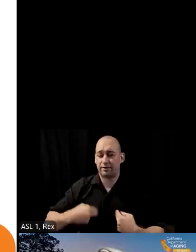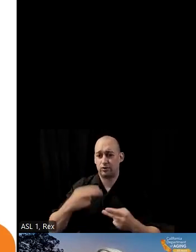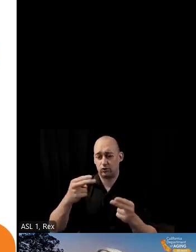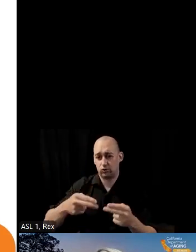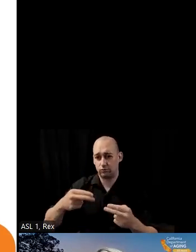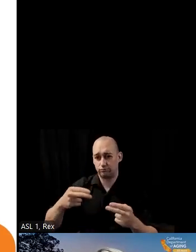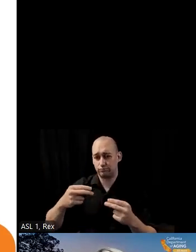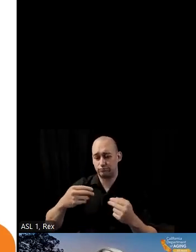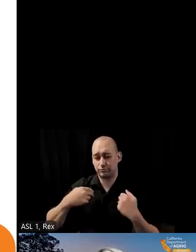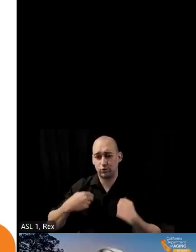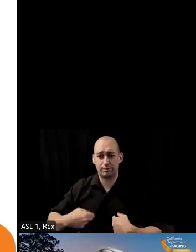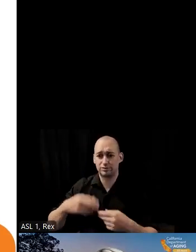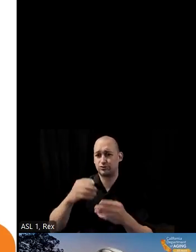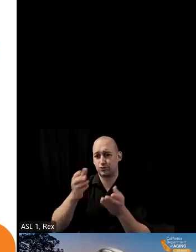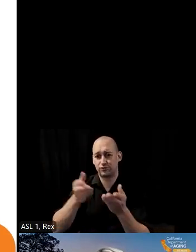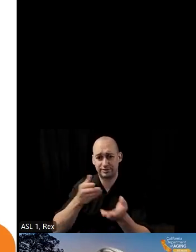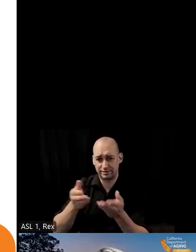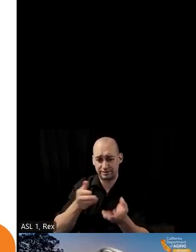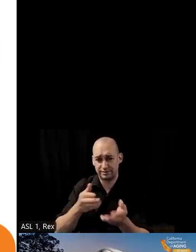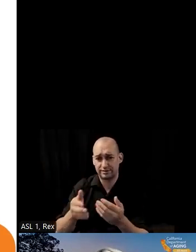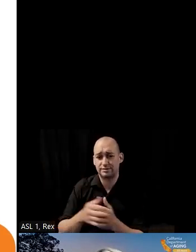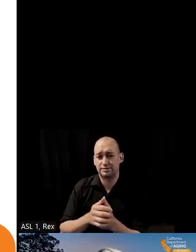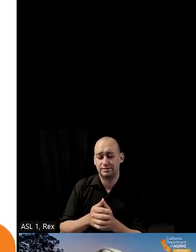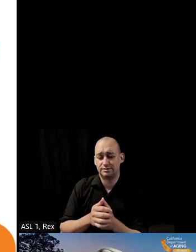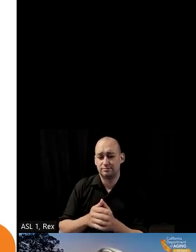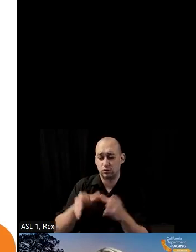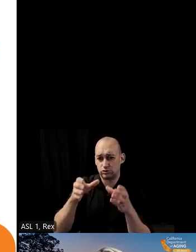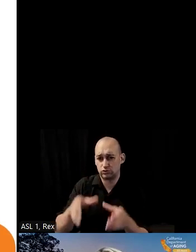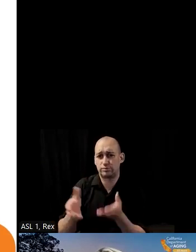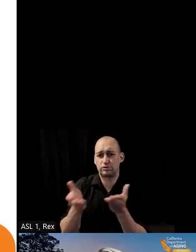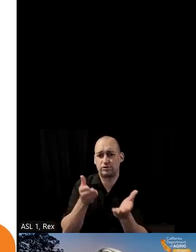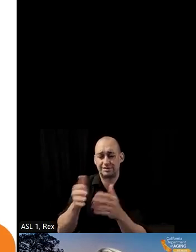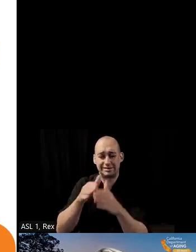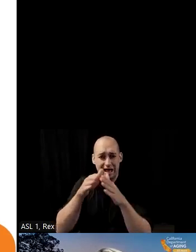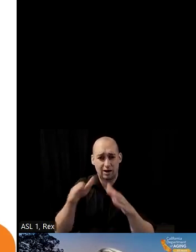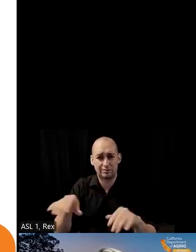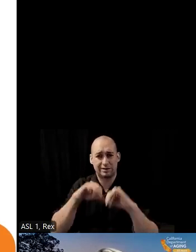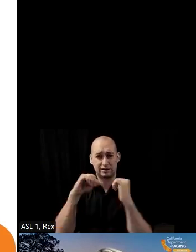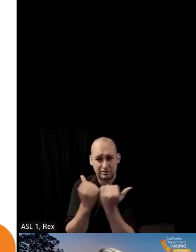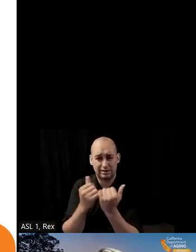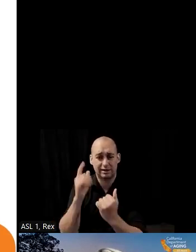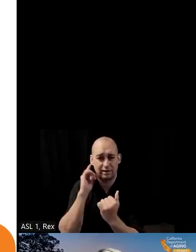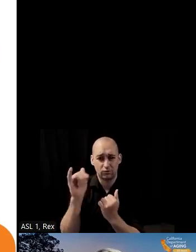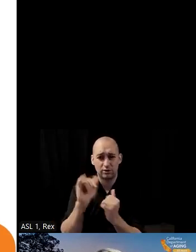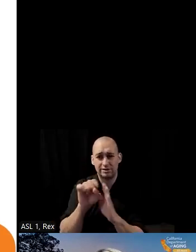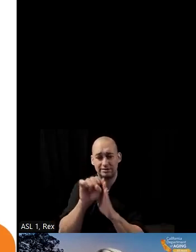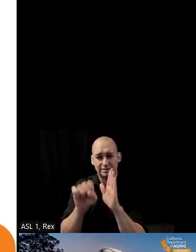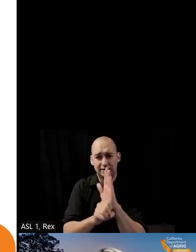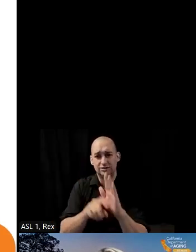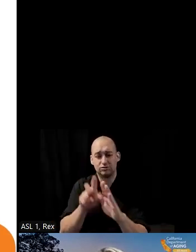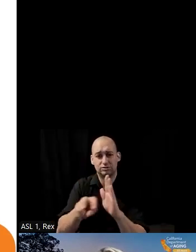with other agencies like Business Consumer Services Housing Agency, the California State